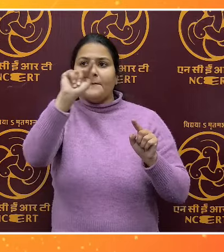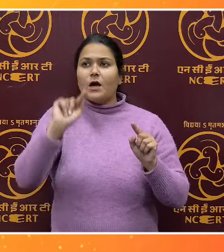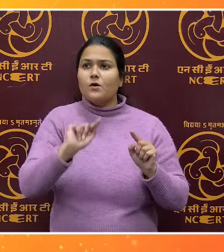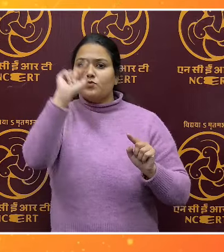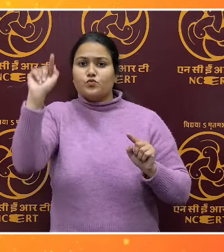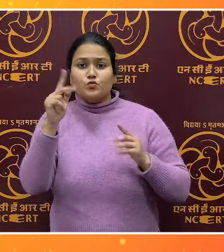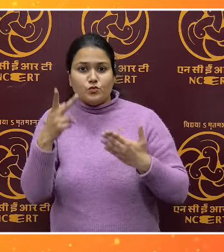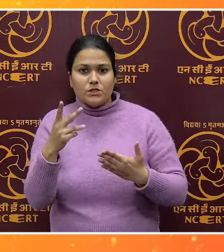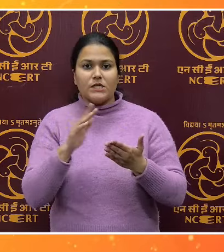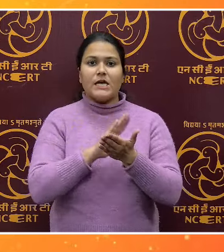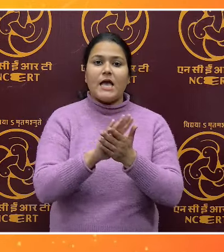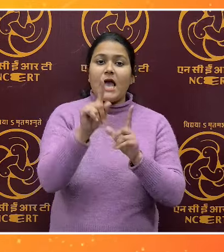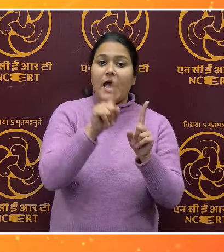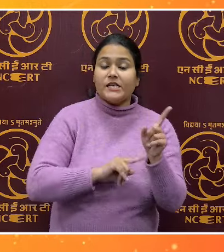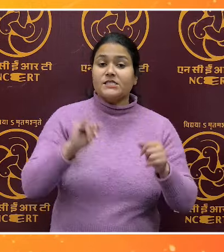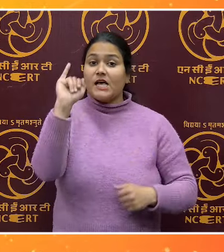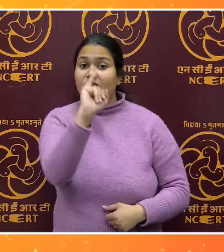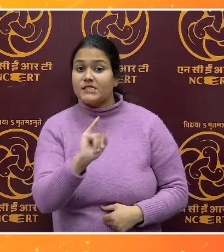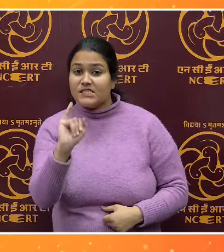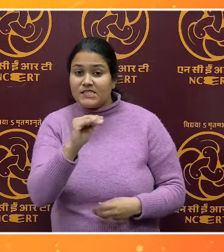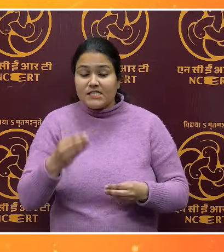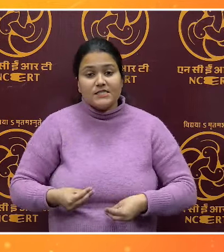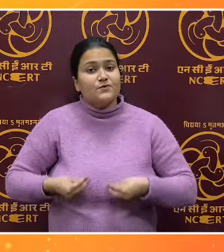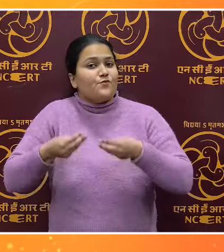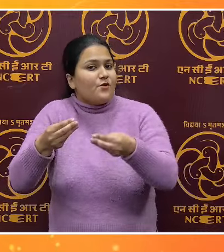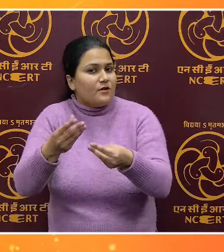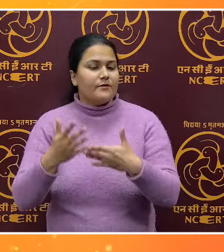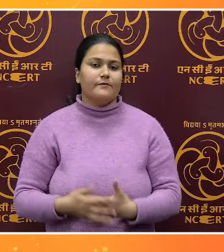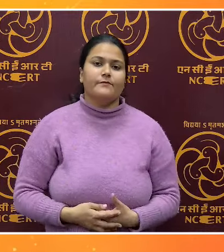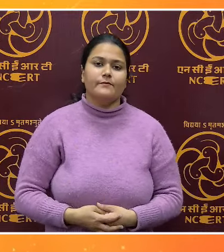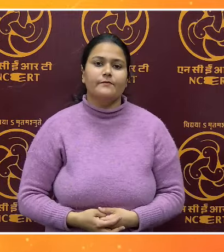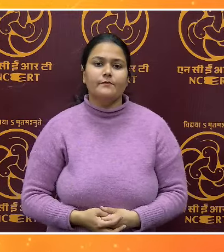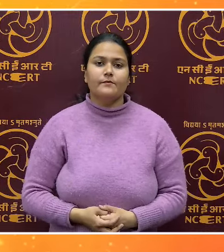called hexadentate ligand.